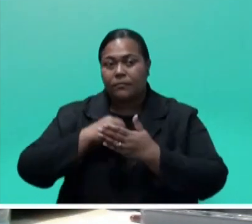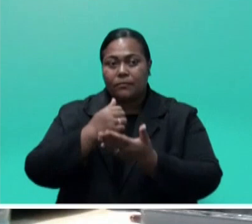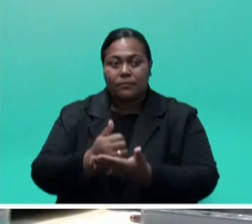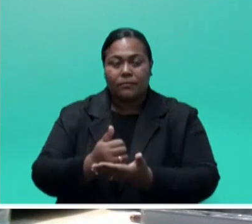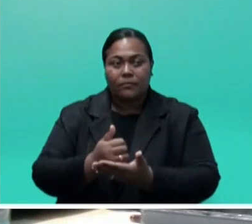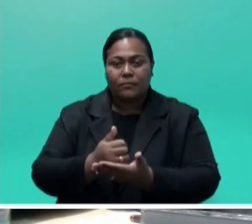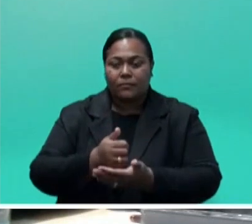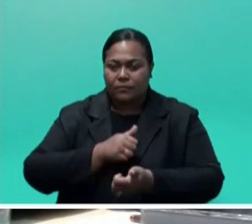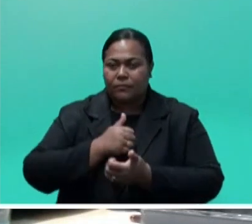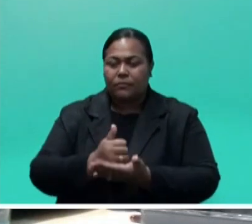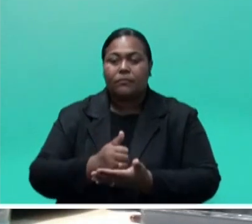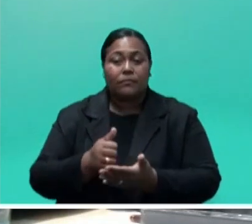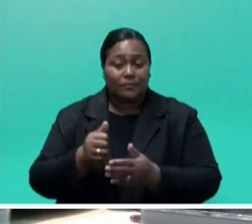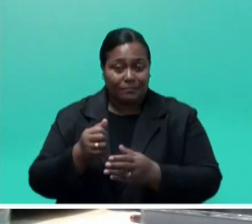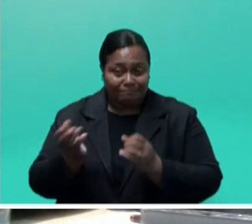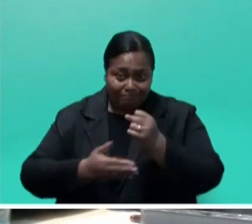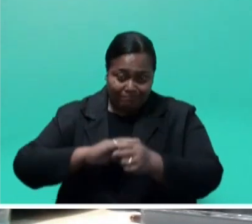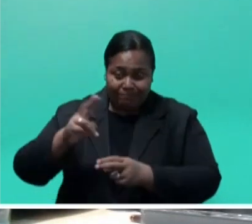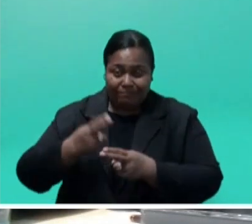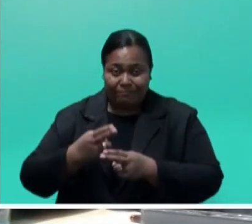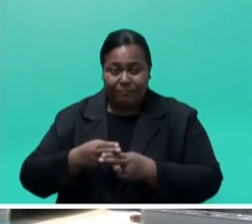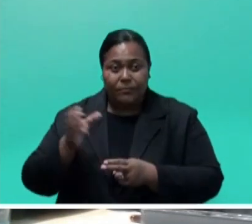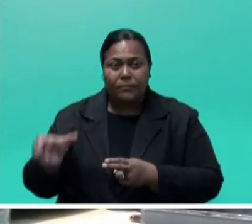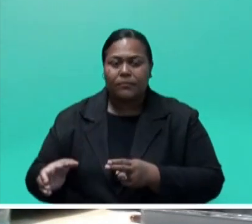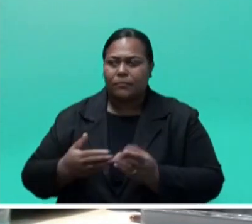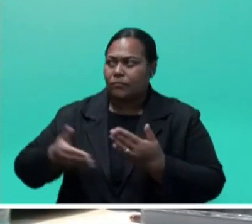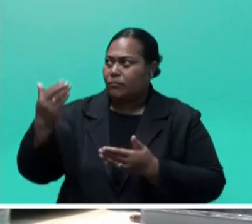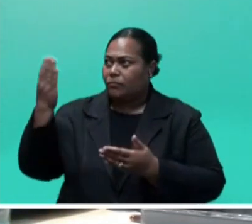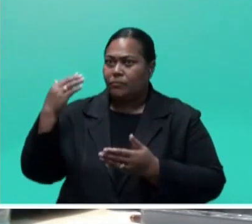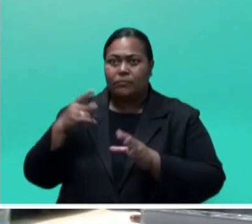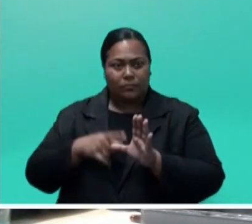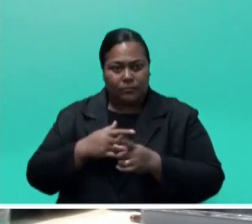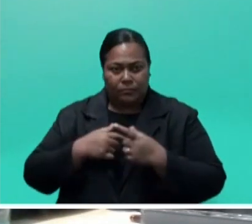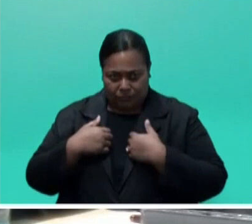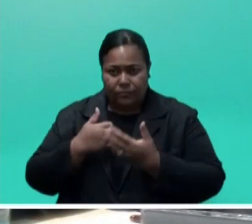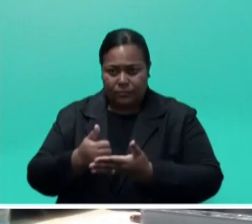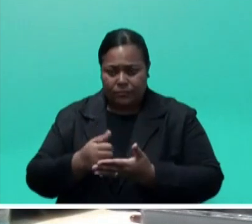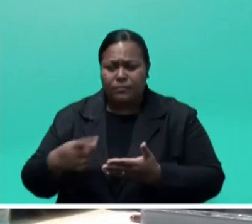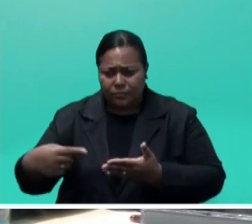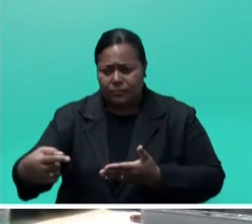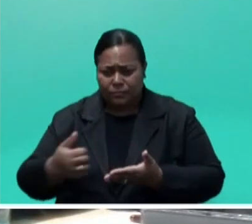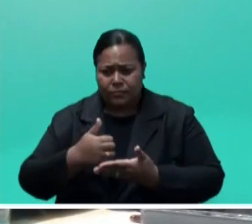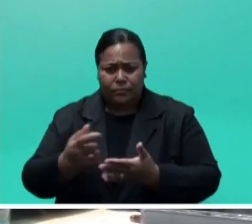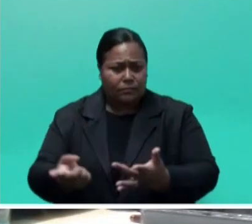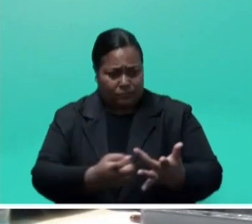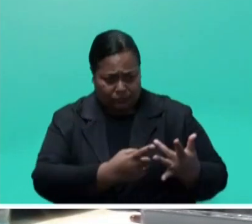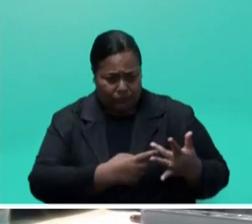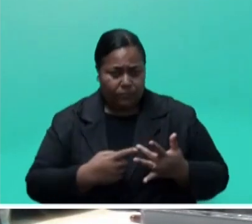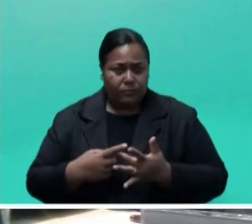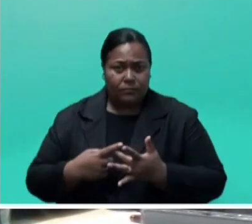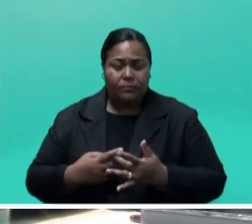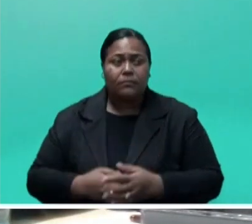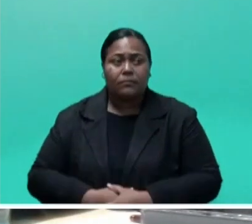cane farmers whose leases expired in the previous years, and will continue to support others whose leases are about to expire